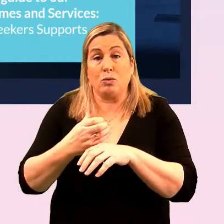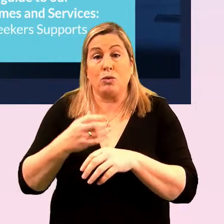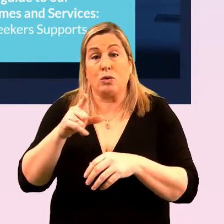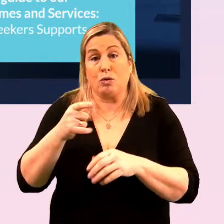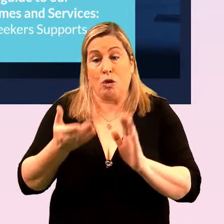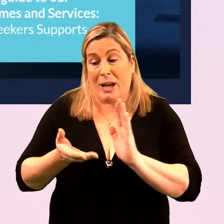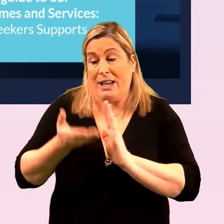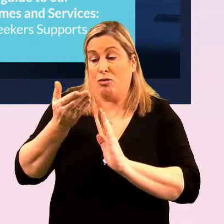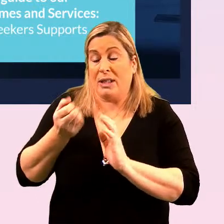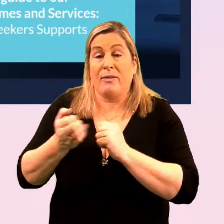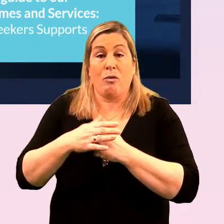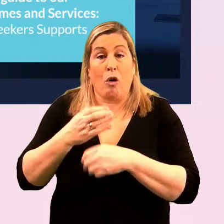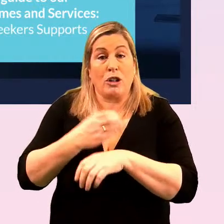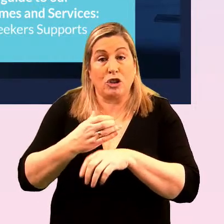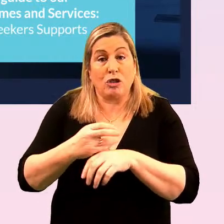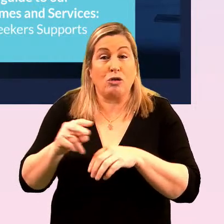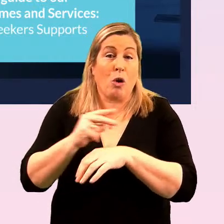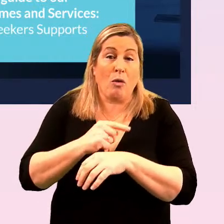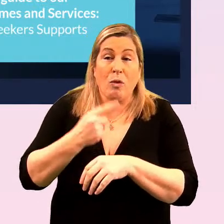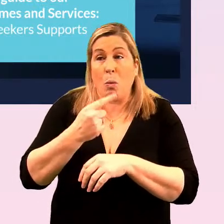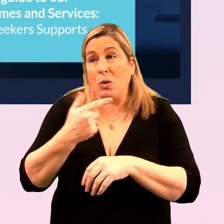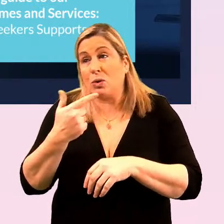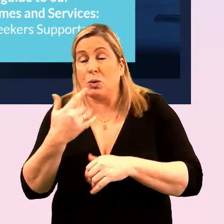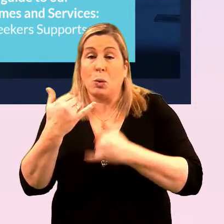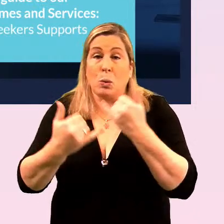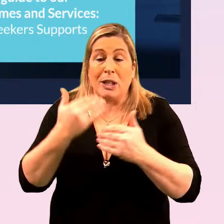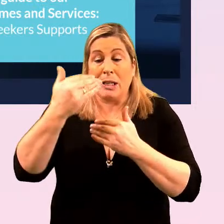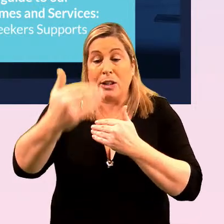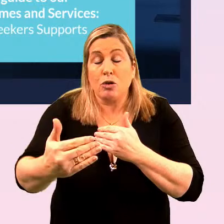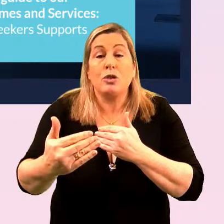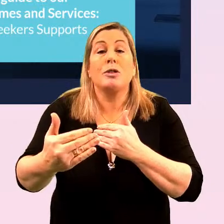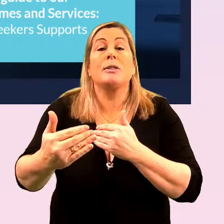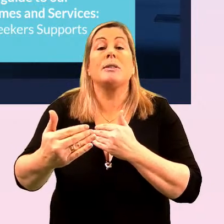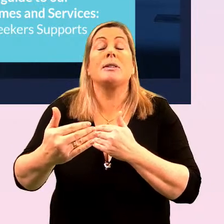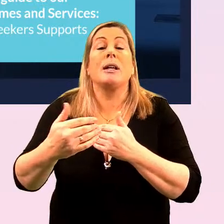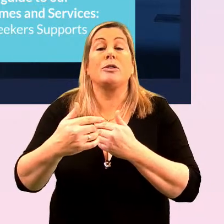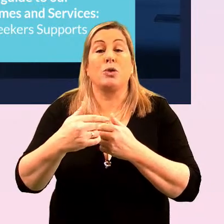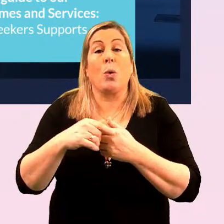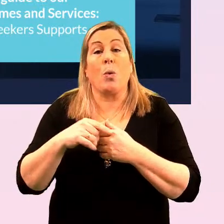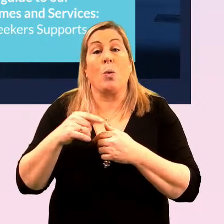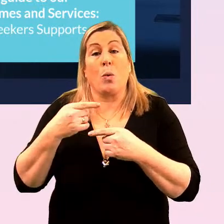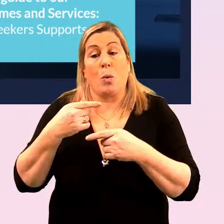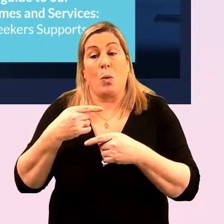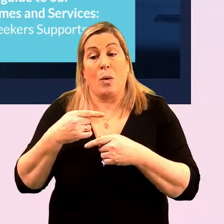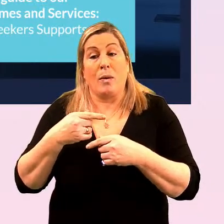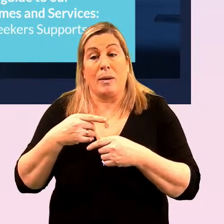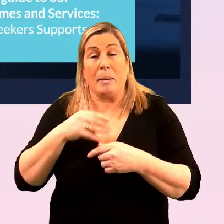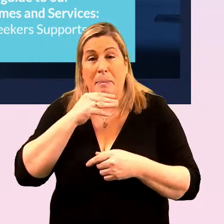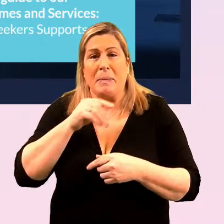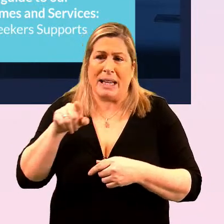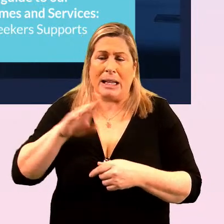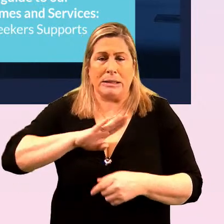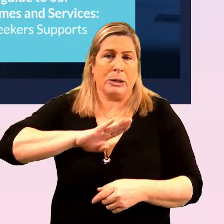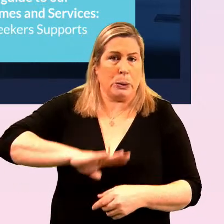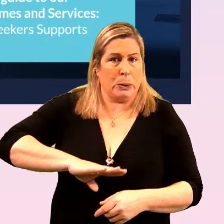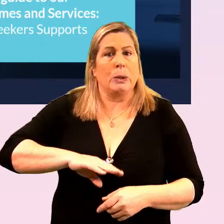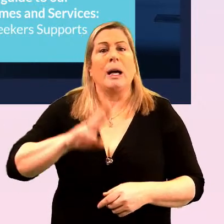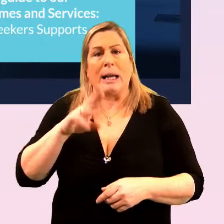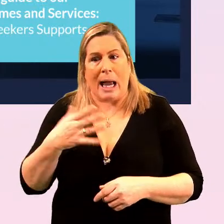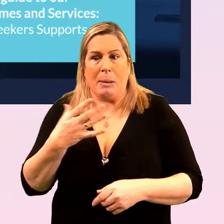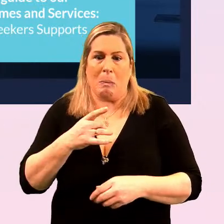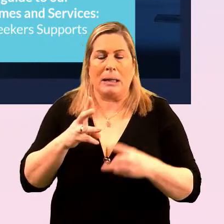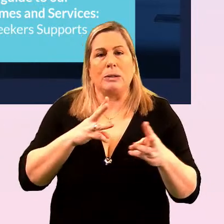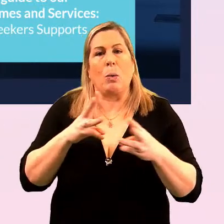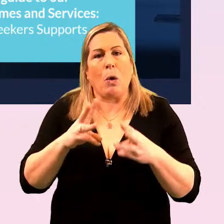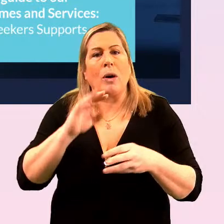continue to get your increase for your children over a period of a year or 2 years, and so that there again, it eases that transition back to work,